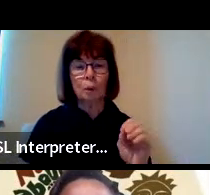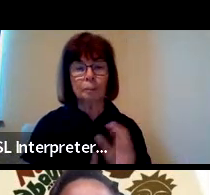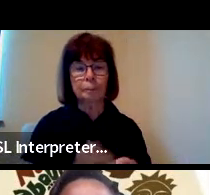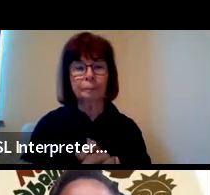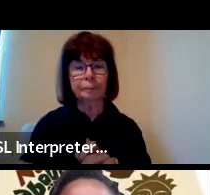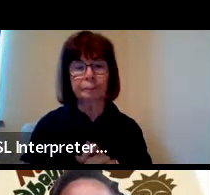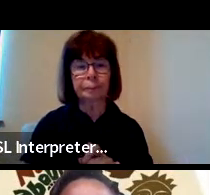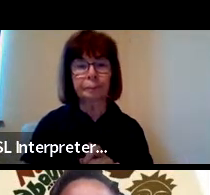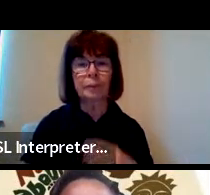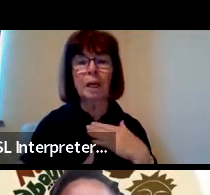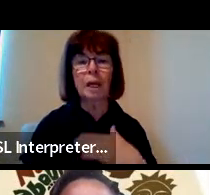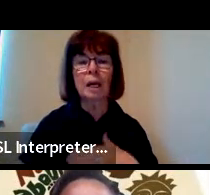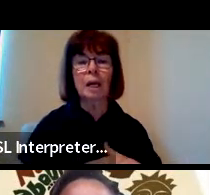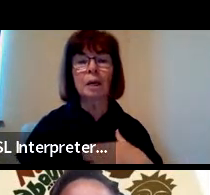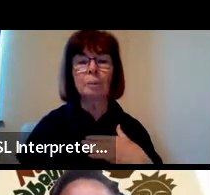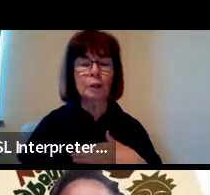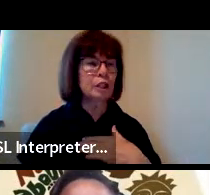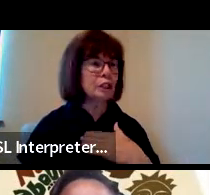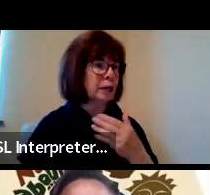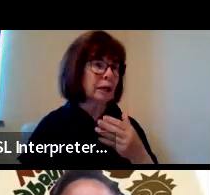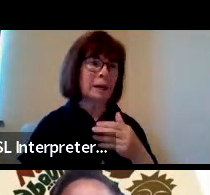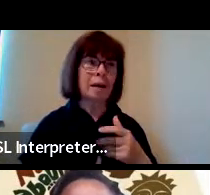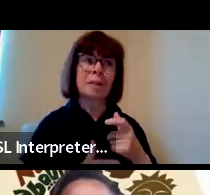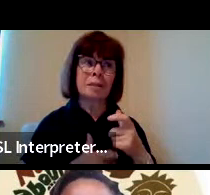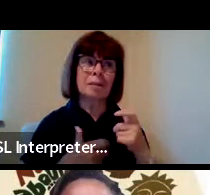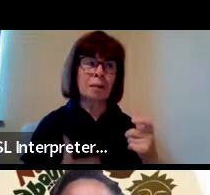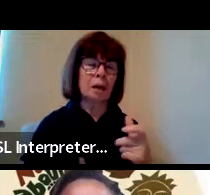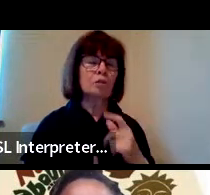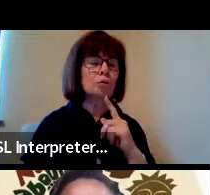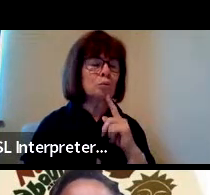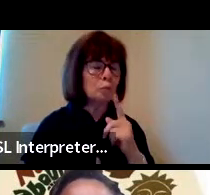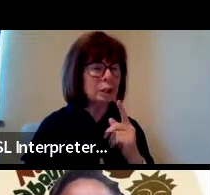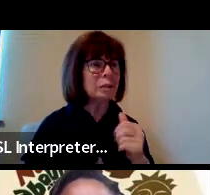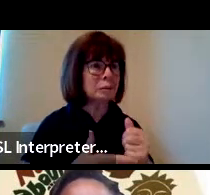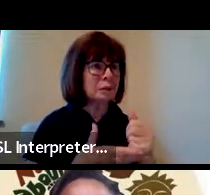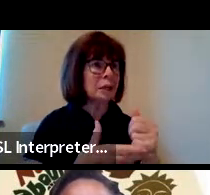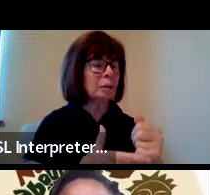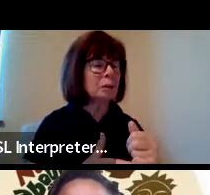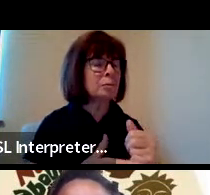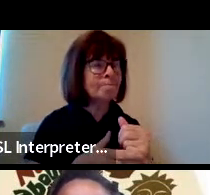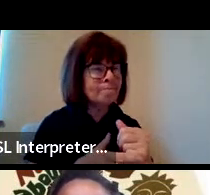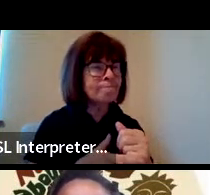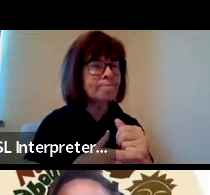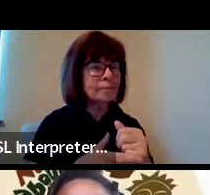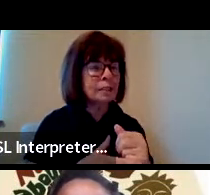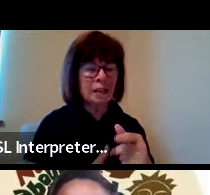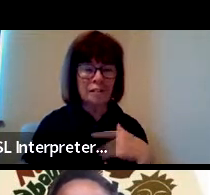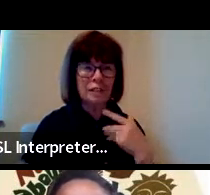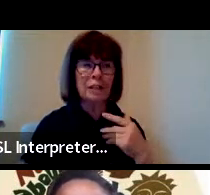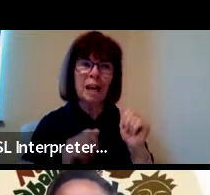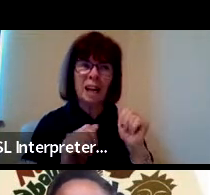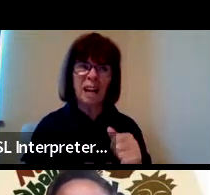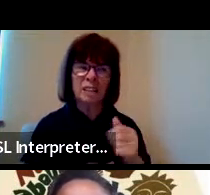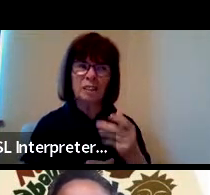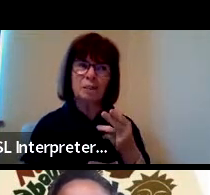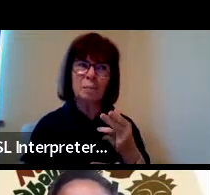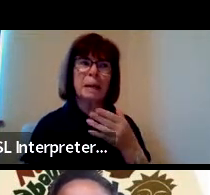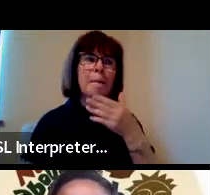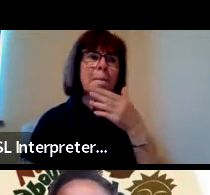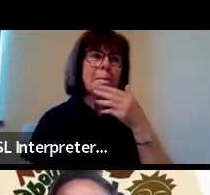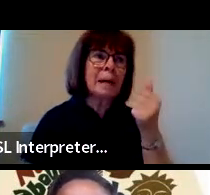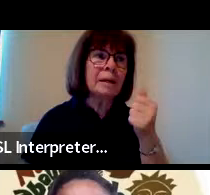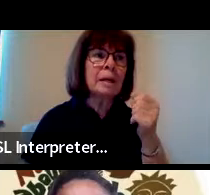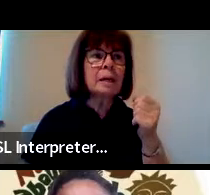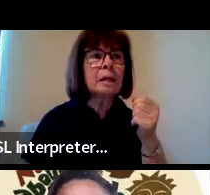I appreciate this very much. I think this is really constructive. I feel like I could be a better contributor if I had the questions